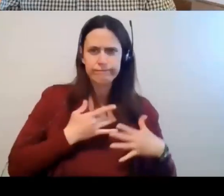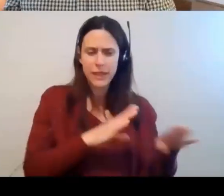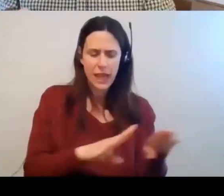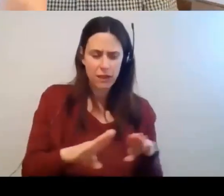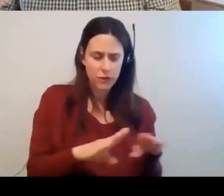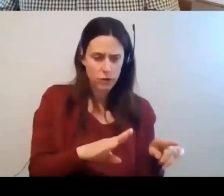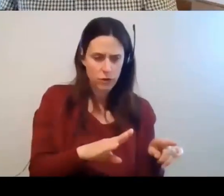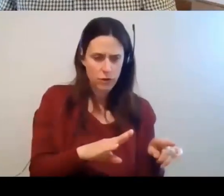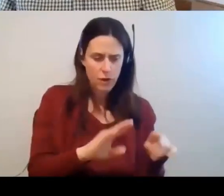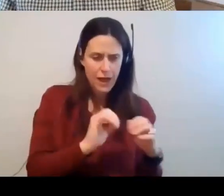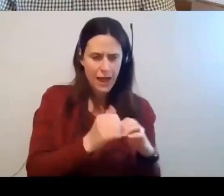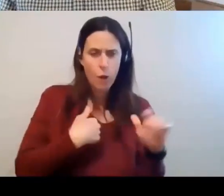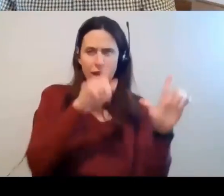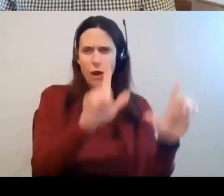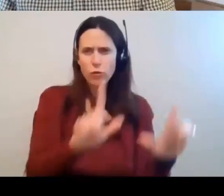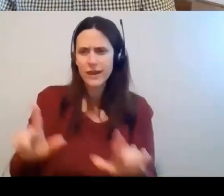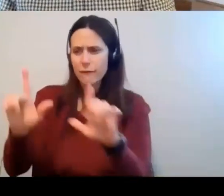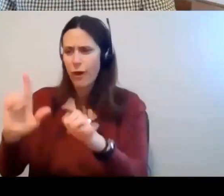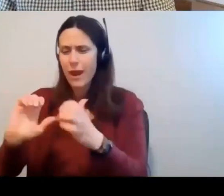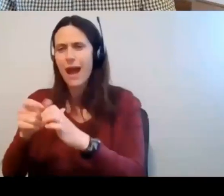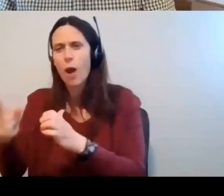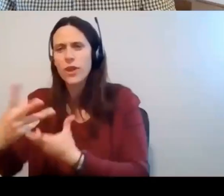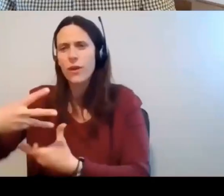about how they're engaging right now?